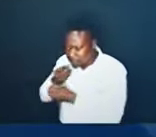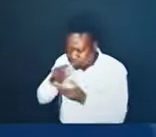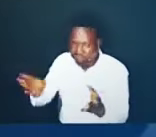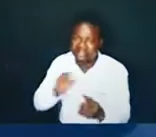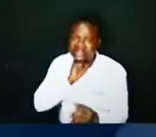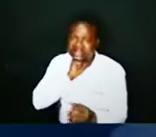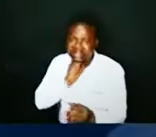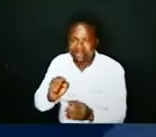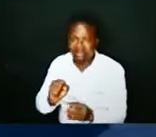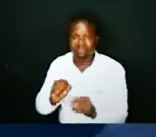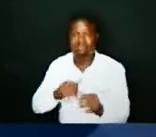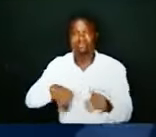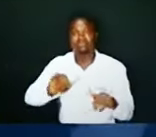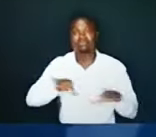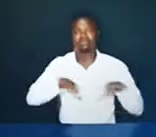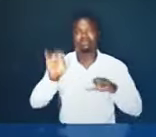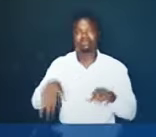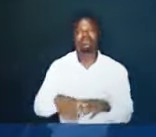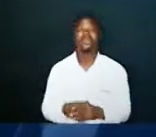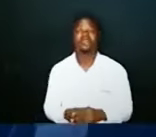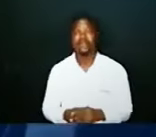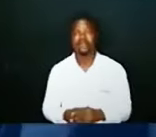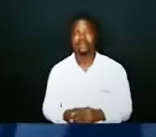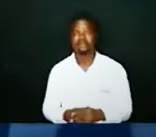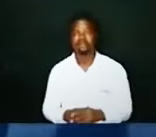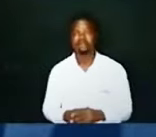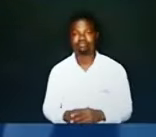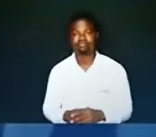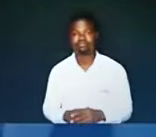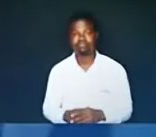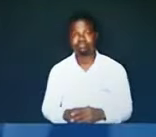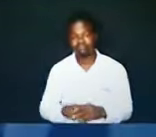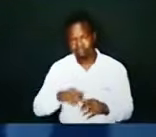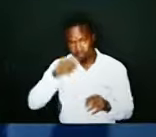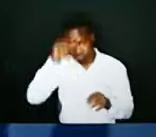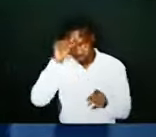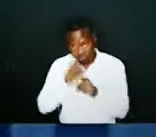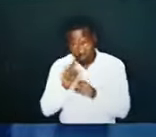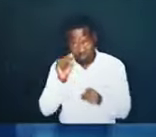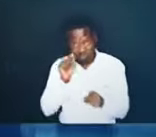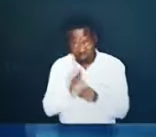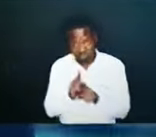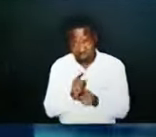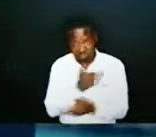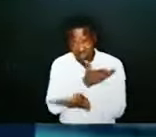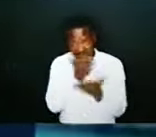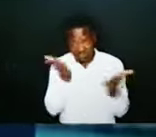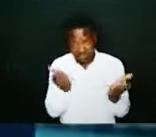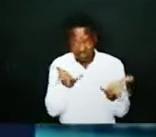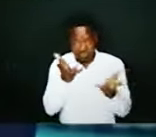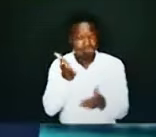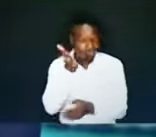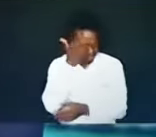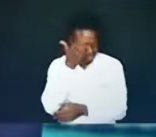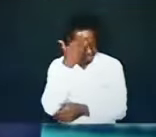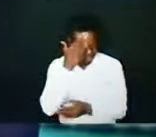I want to bring these brothers and sisters to your attention and for your learning.